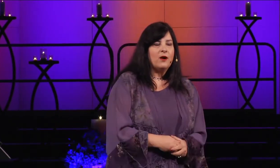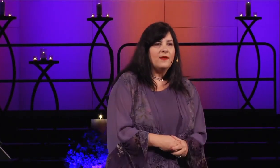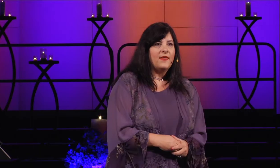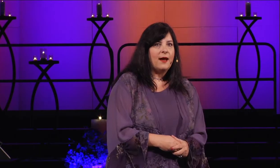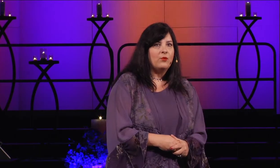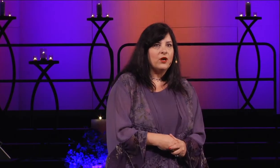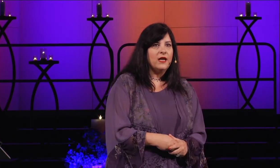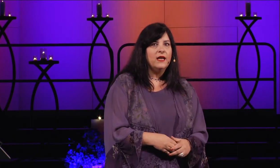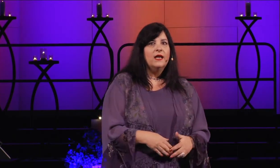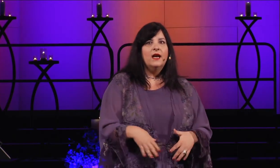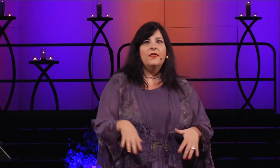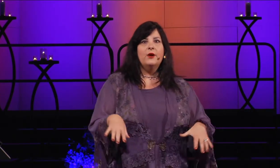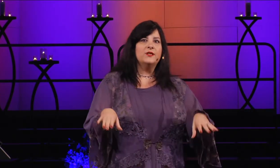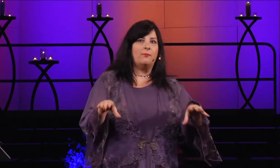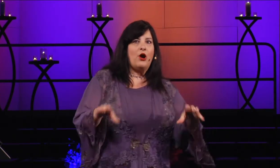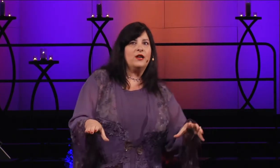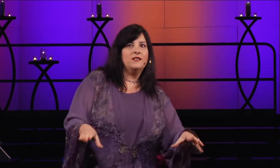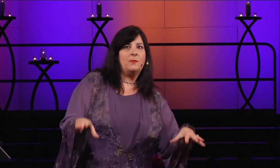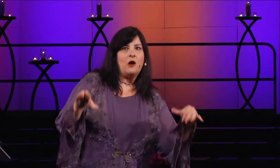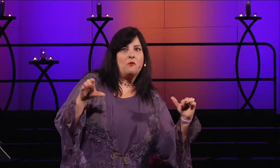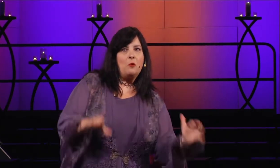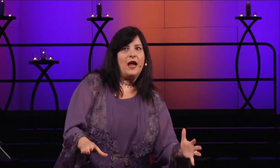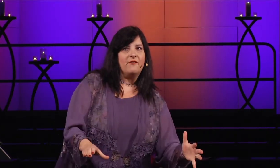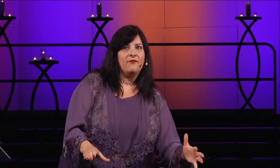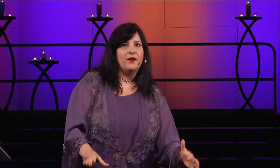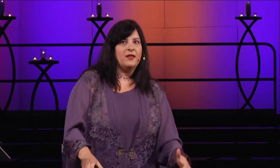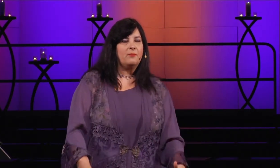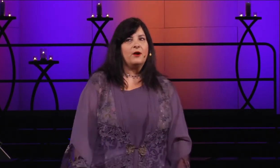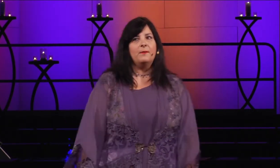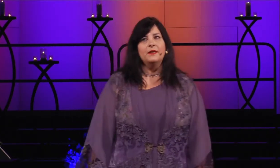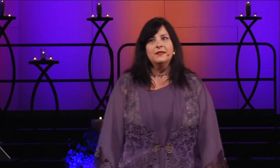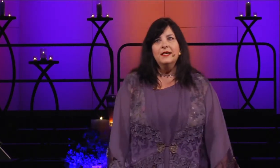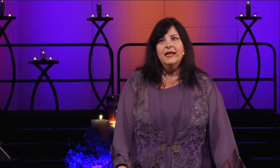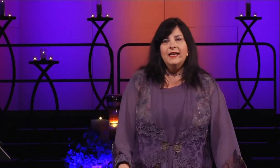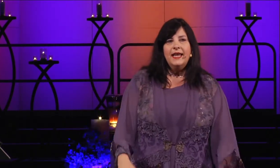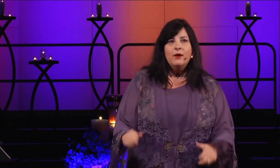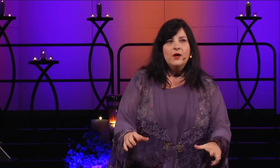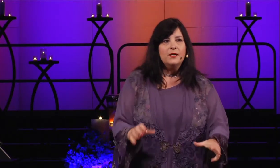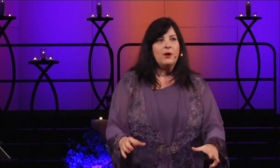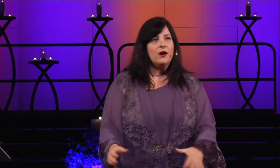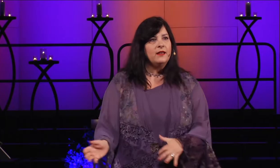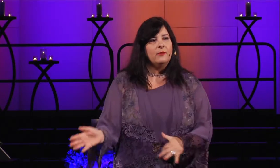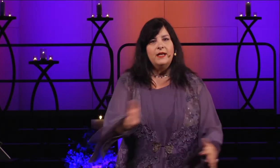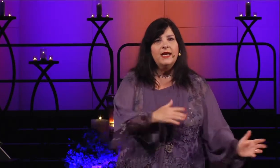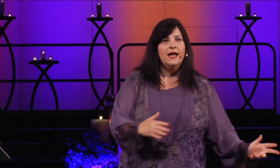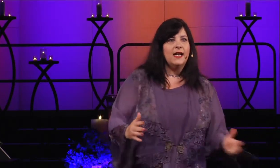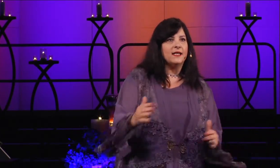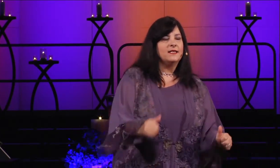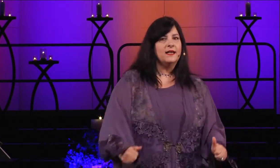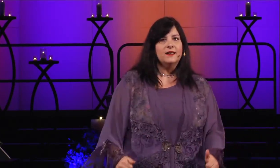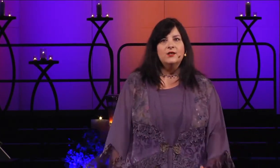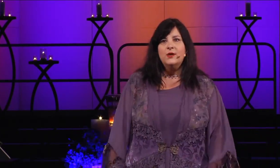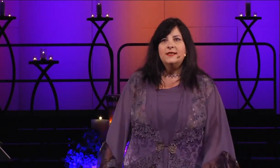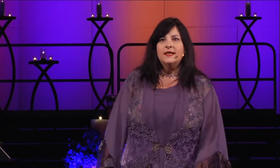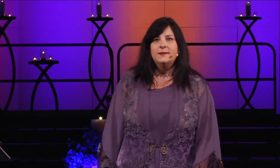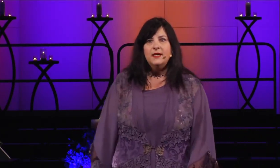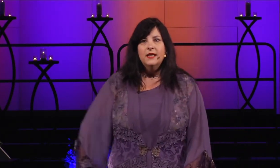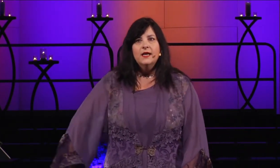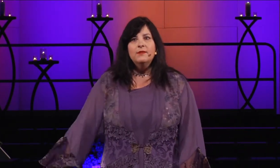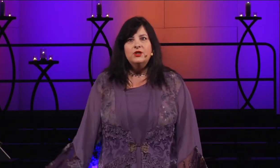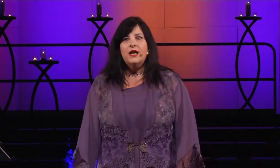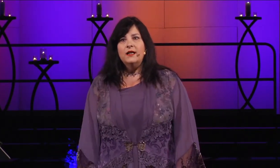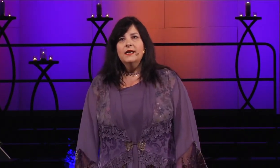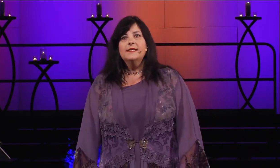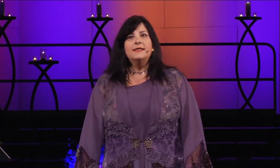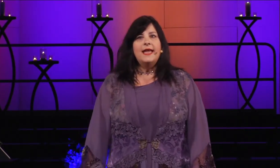to his apartment that morning, there was a parking spot right in front of the apartment. And Ken wanted to park there, but he kind of got stuck. And so he said to